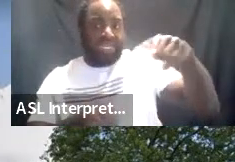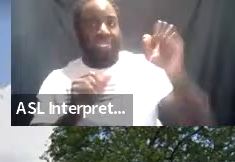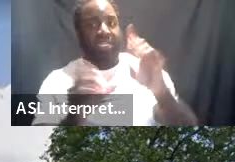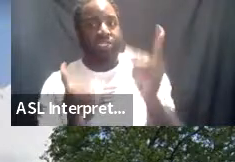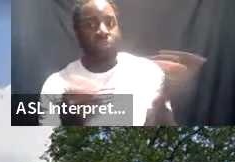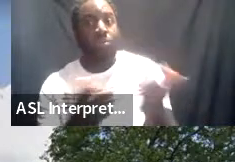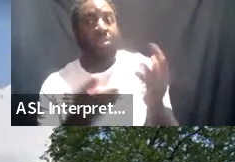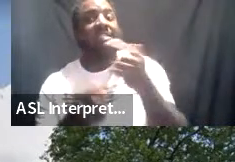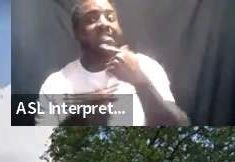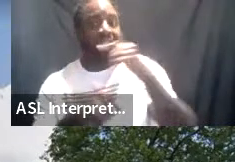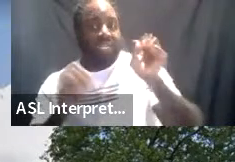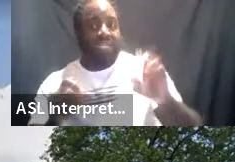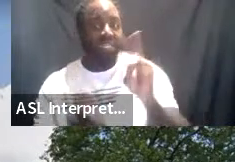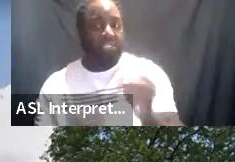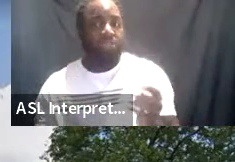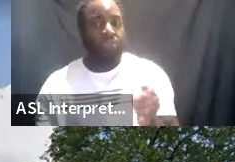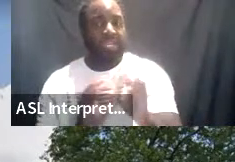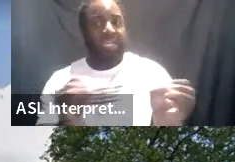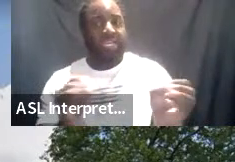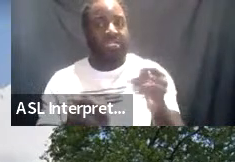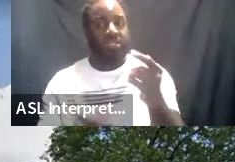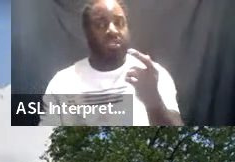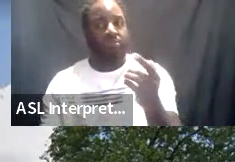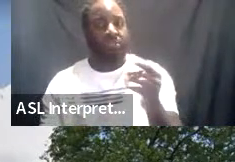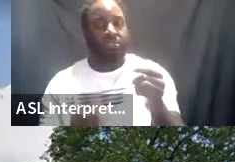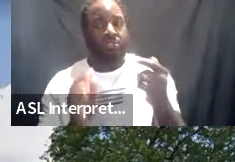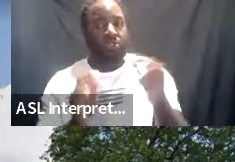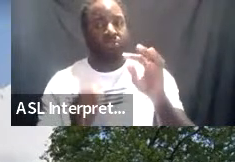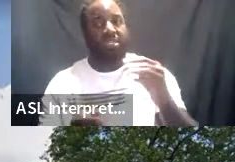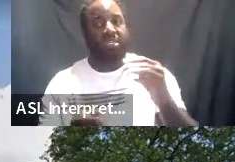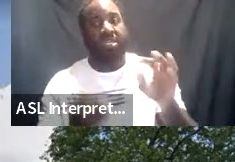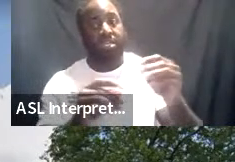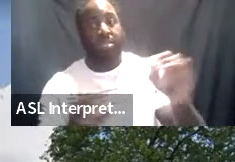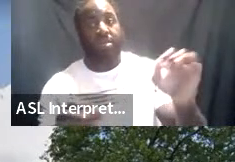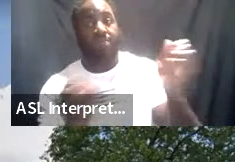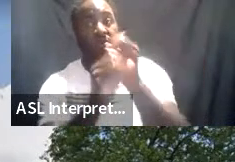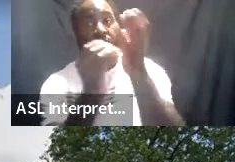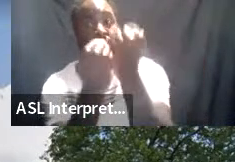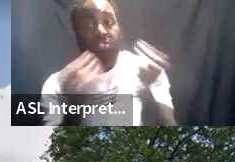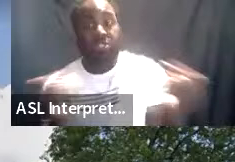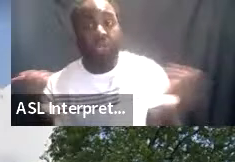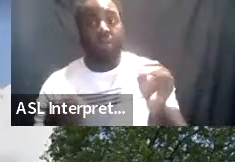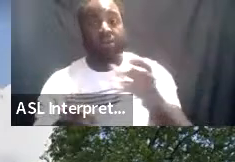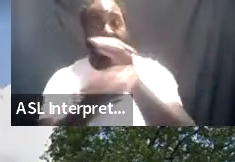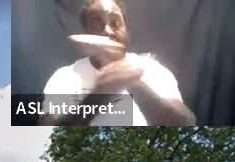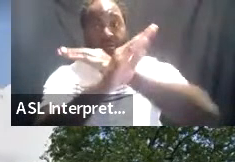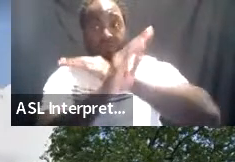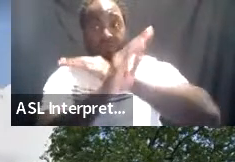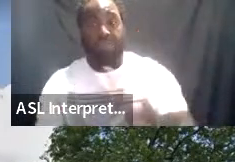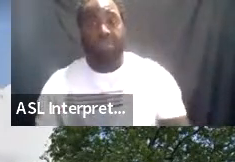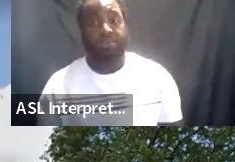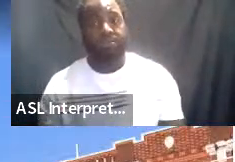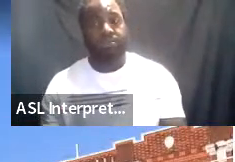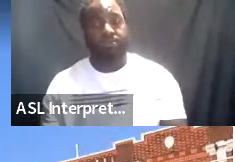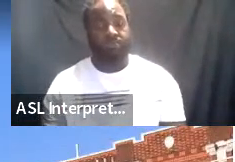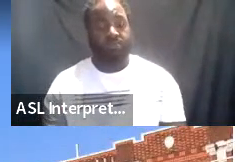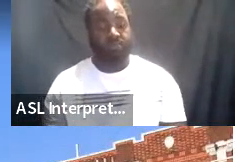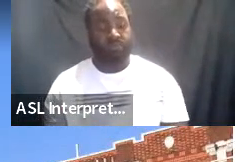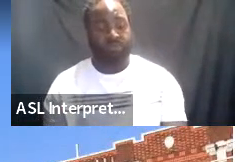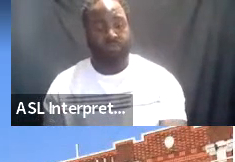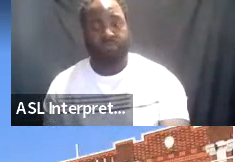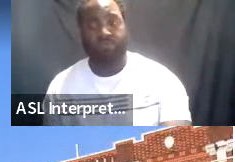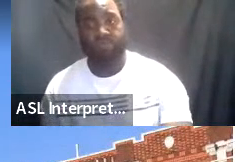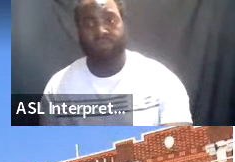address some of those impediments that we've layered on incrementally over the decades. Next slide, please.